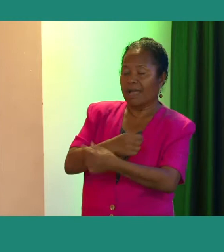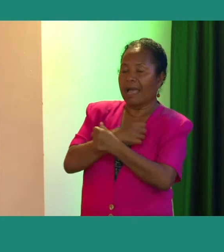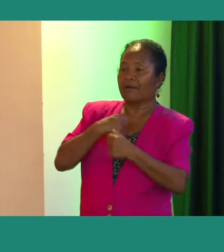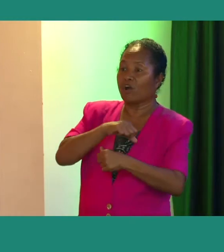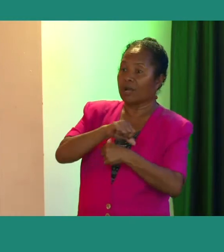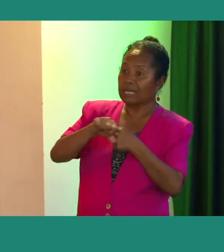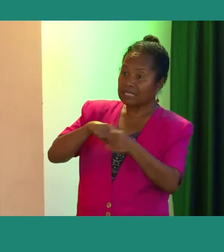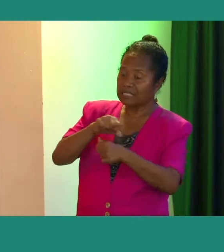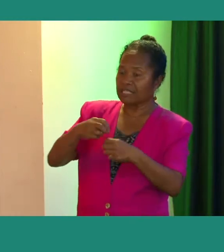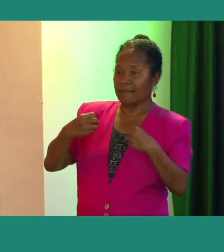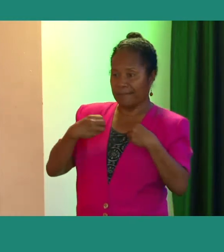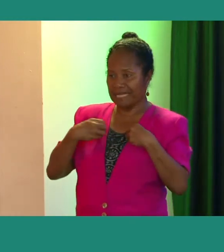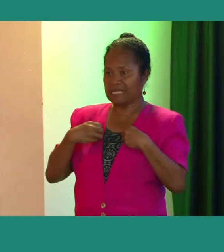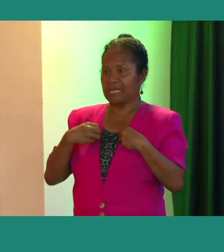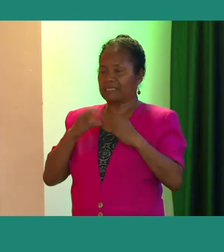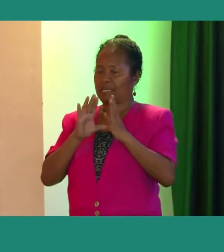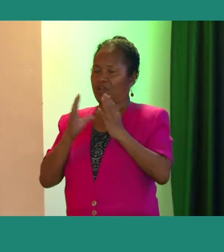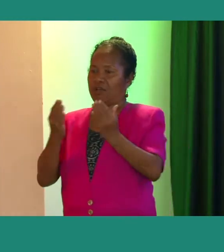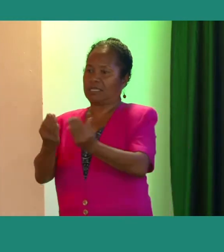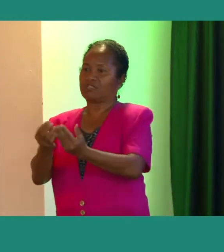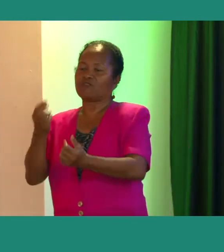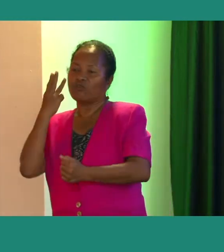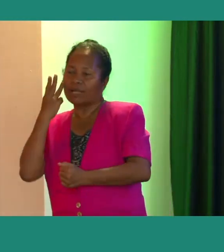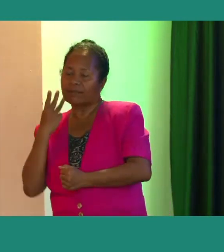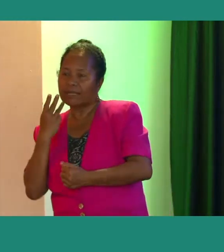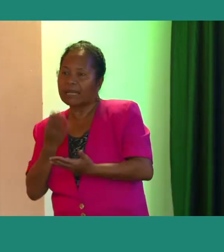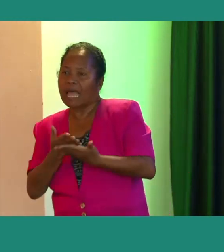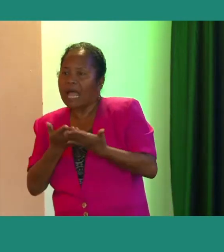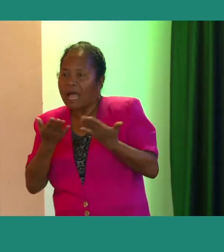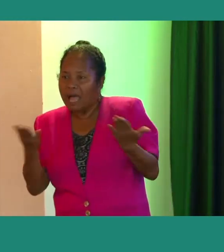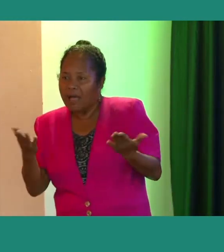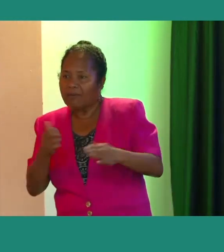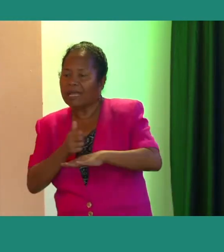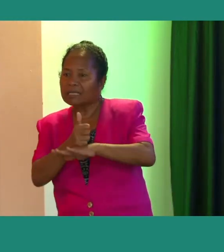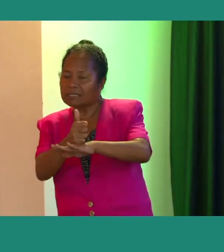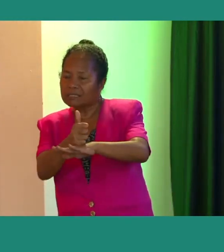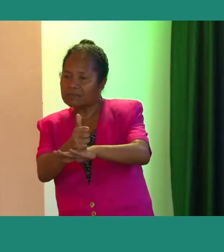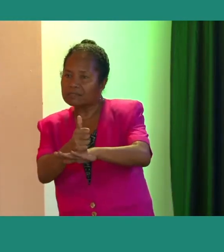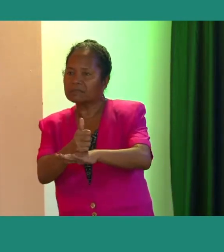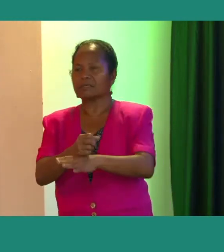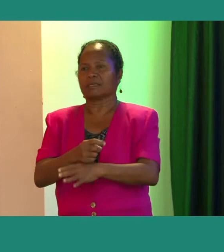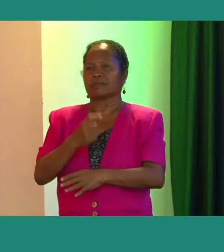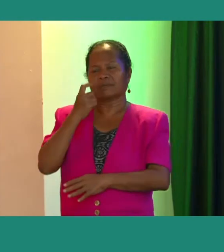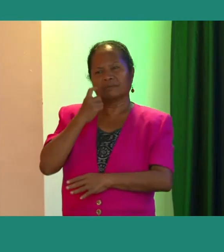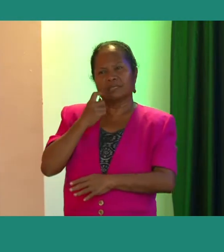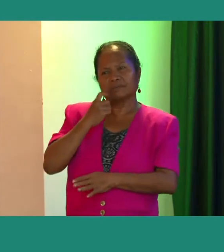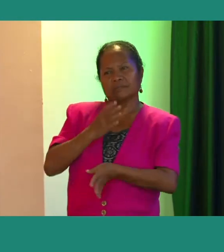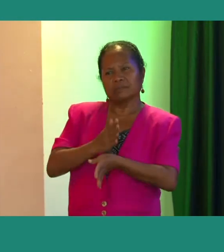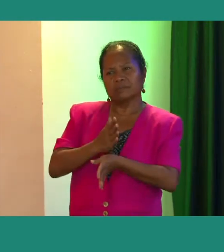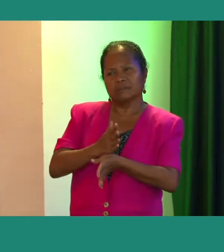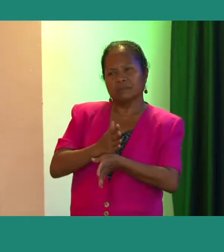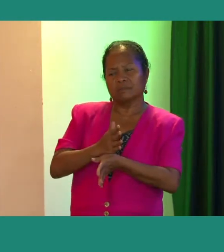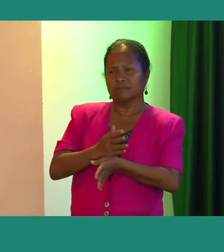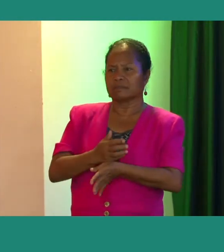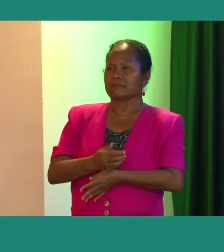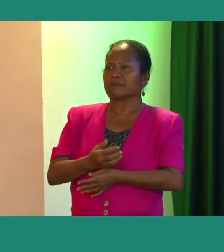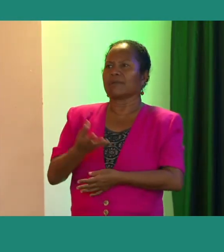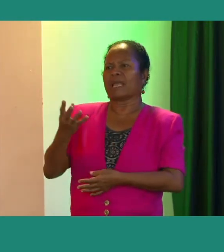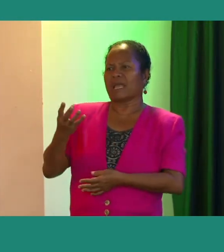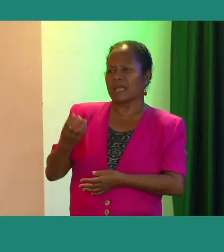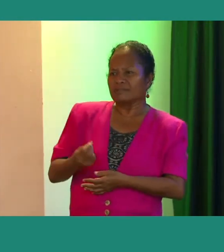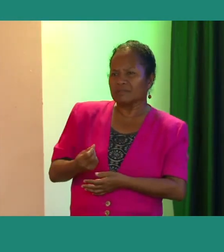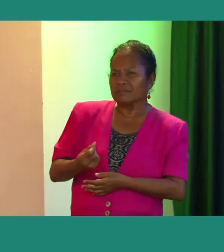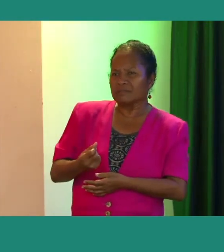Business Coalition for Women, and how we're actively trying to do that on the ground. And hopefully have some,